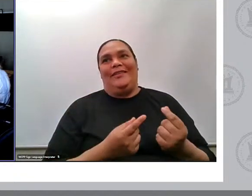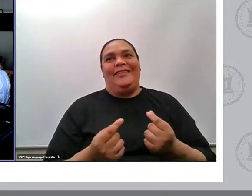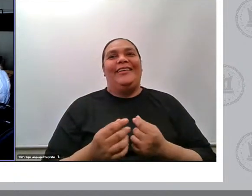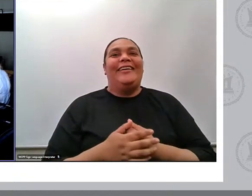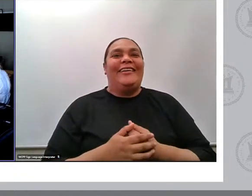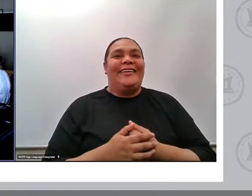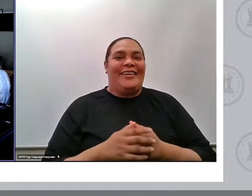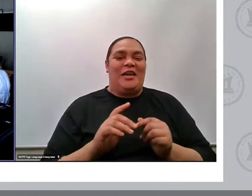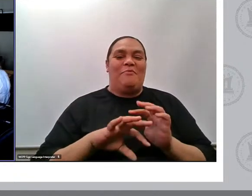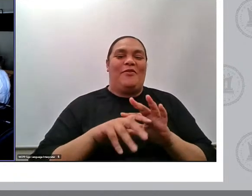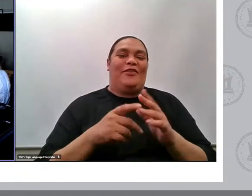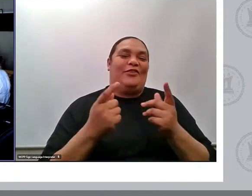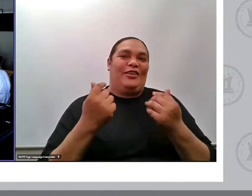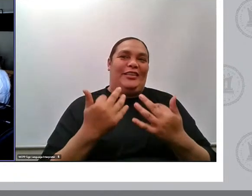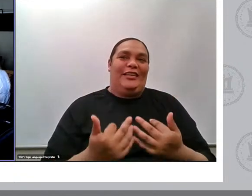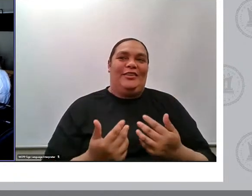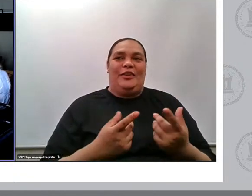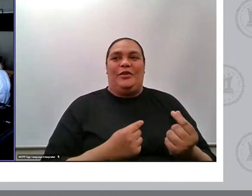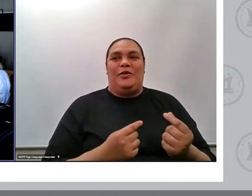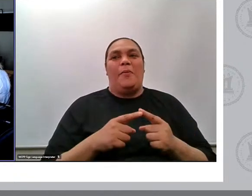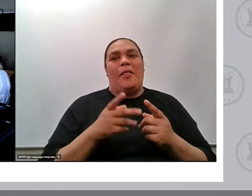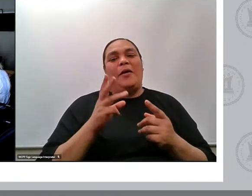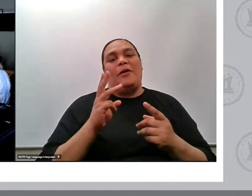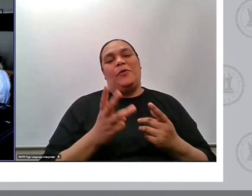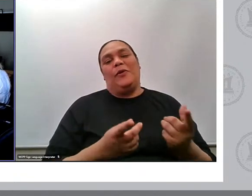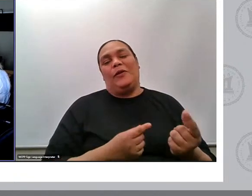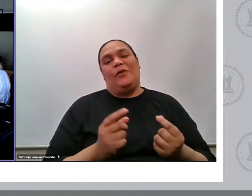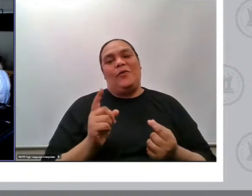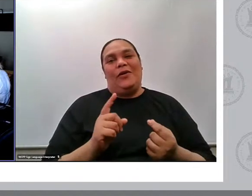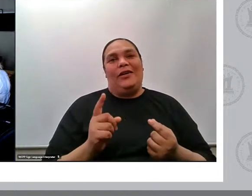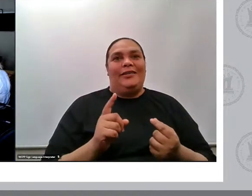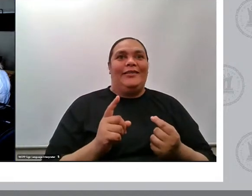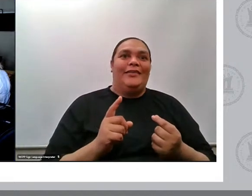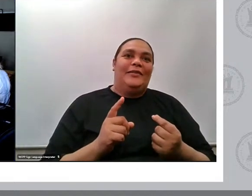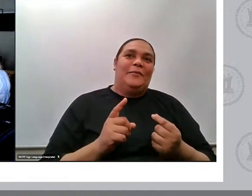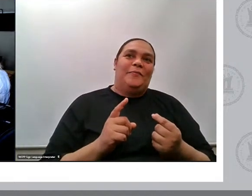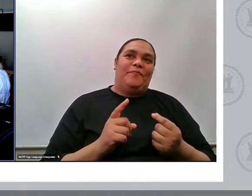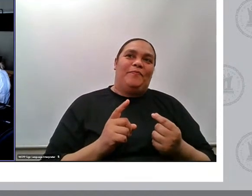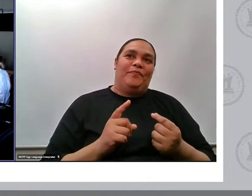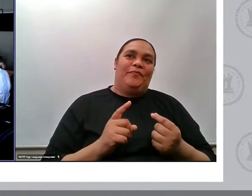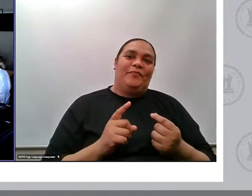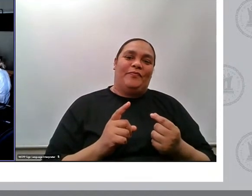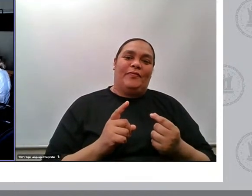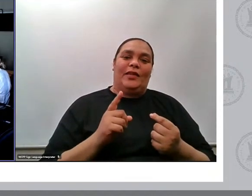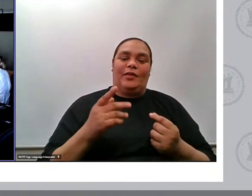be the provincial treasury. That would be, in